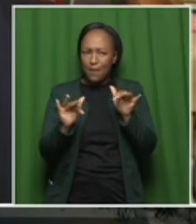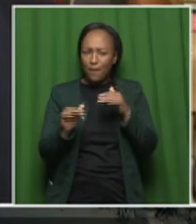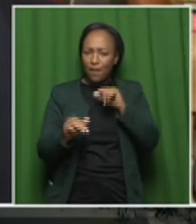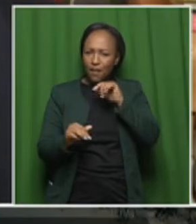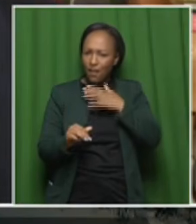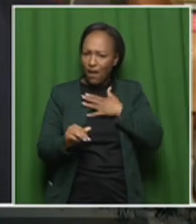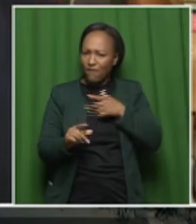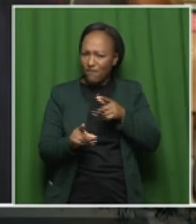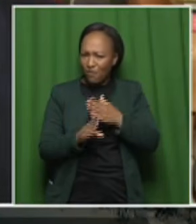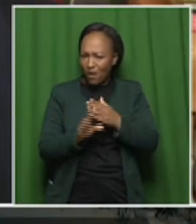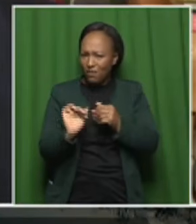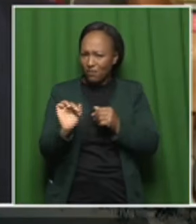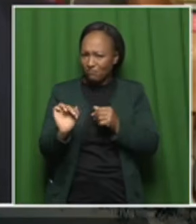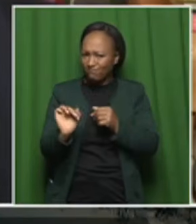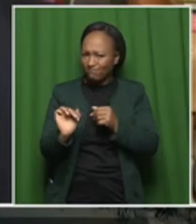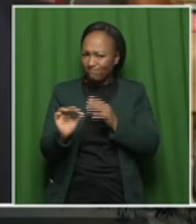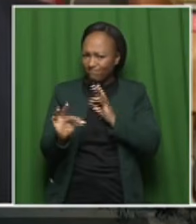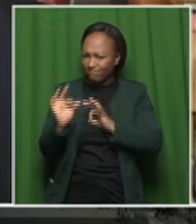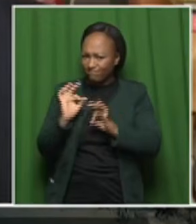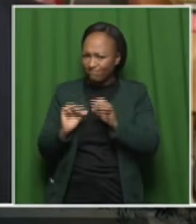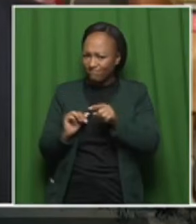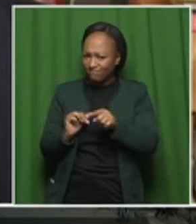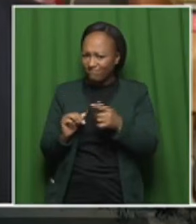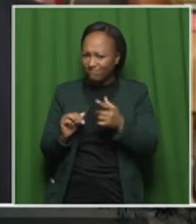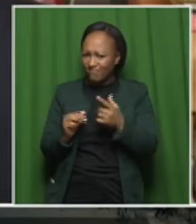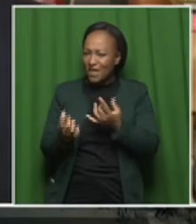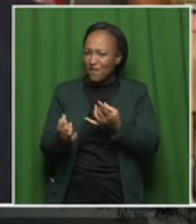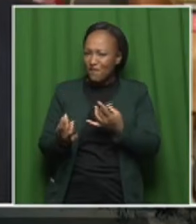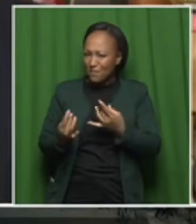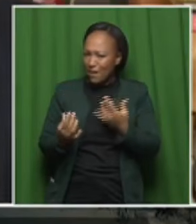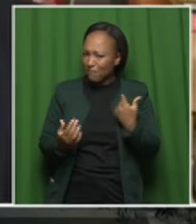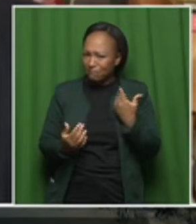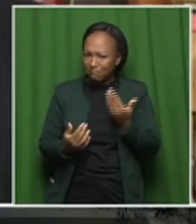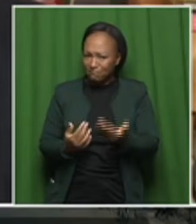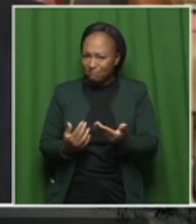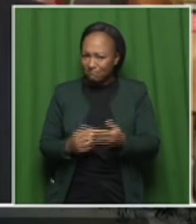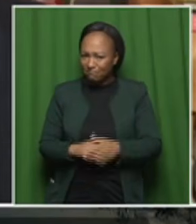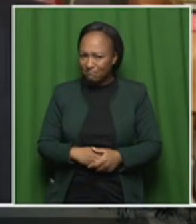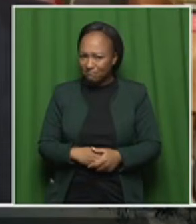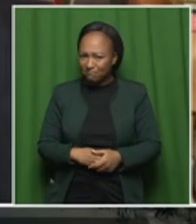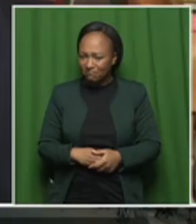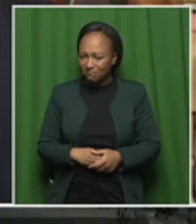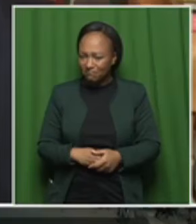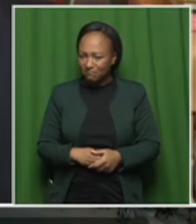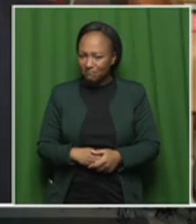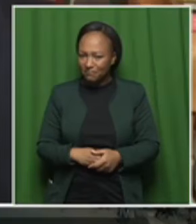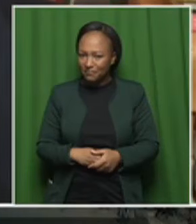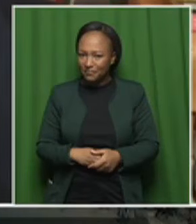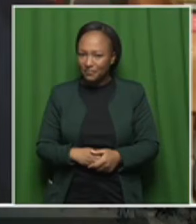I wonder if you could tell us, what's that feedback been like since you've launched your work?